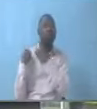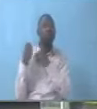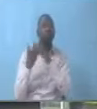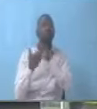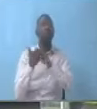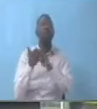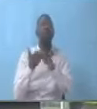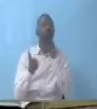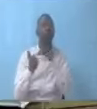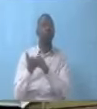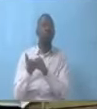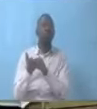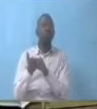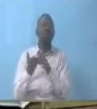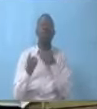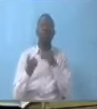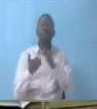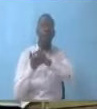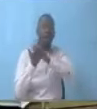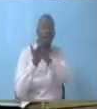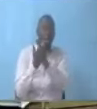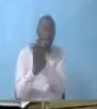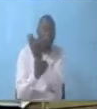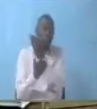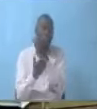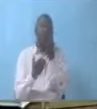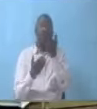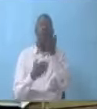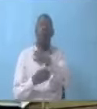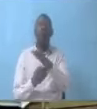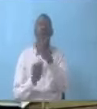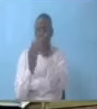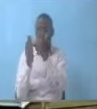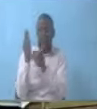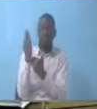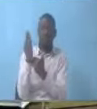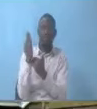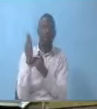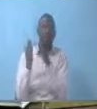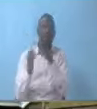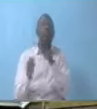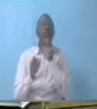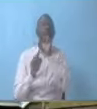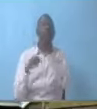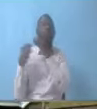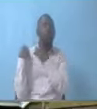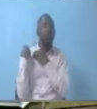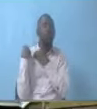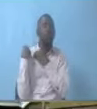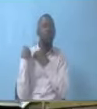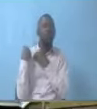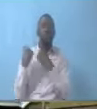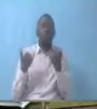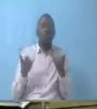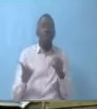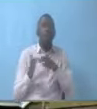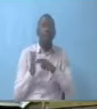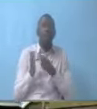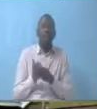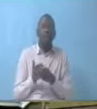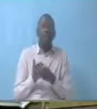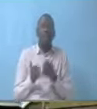doing as Attorney General. So because yeah. now the power to control the list has been given to you as Attorney General.